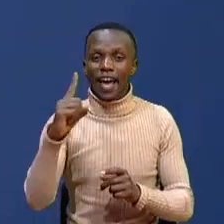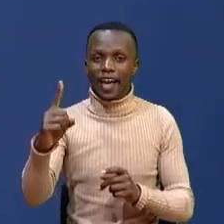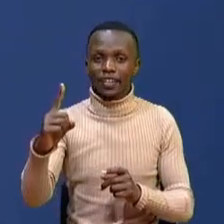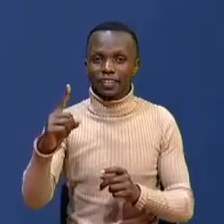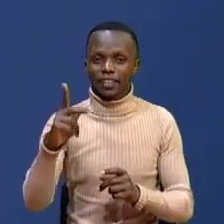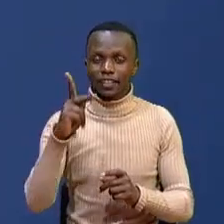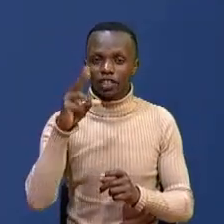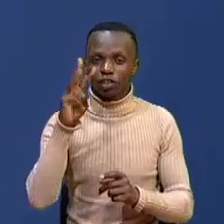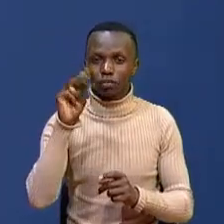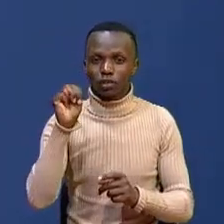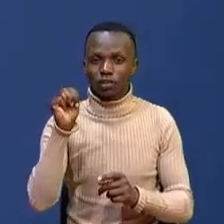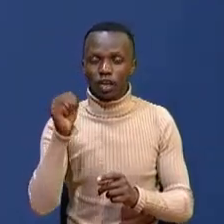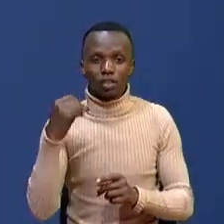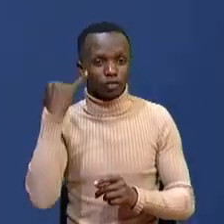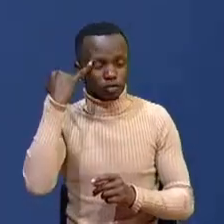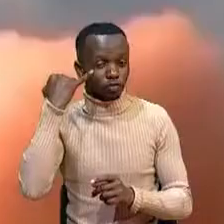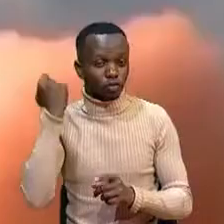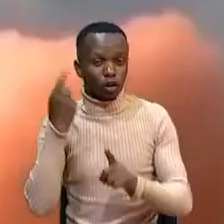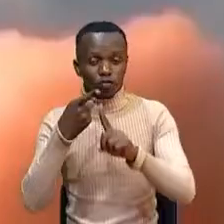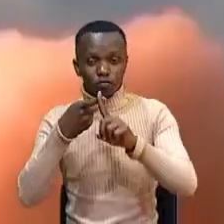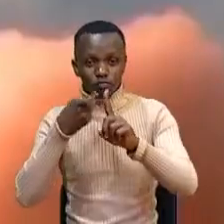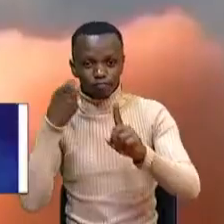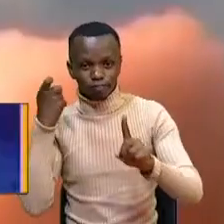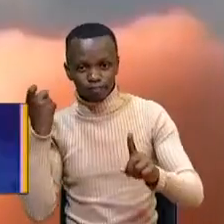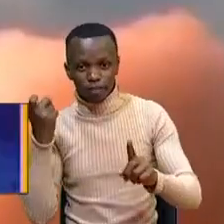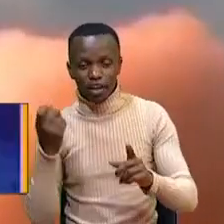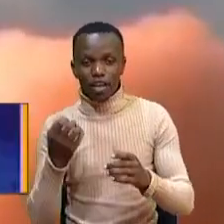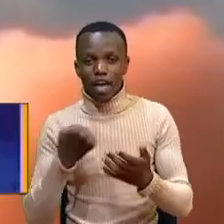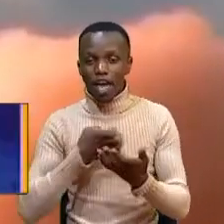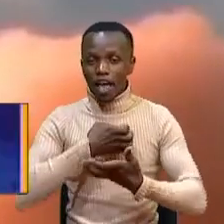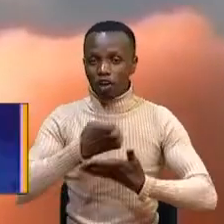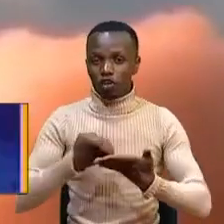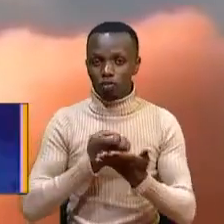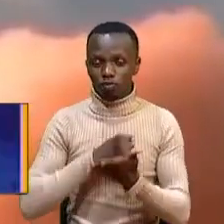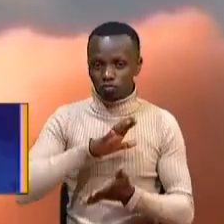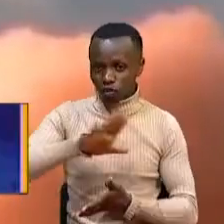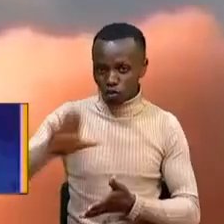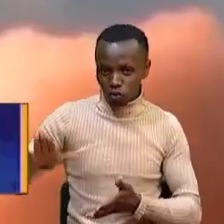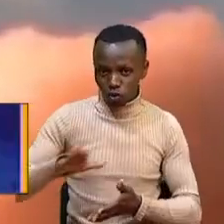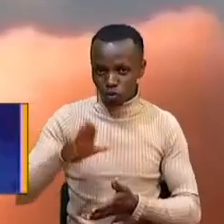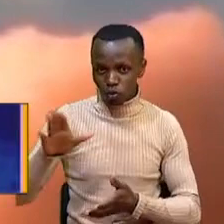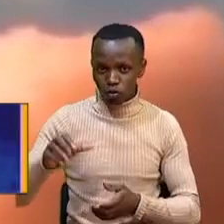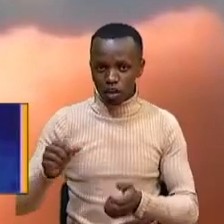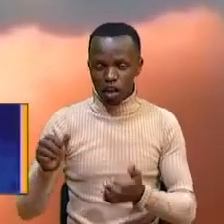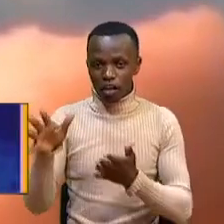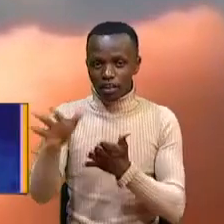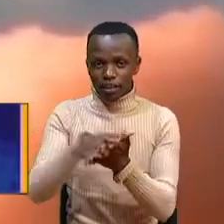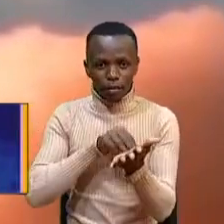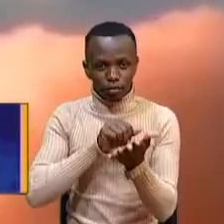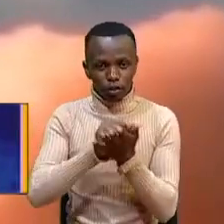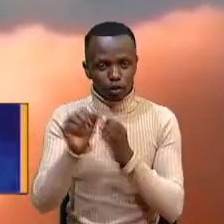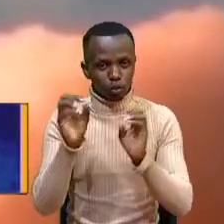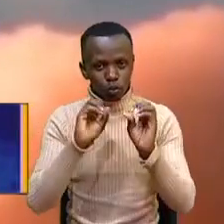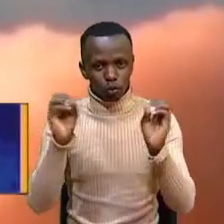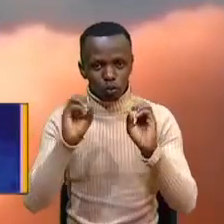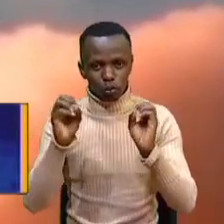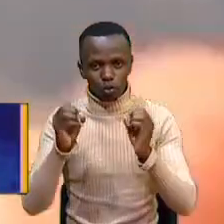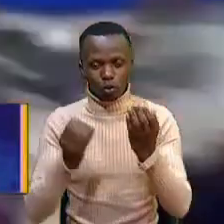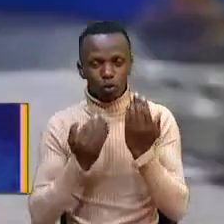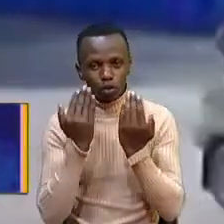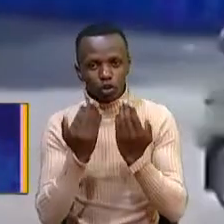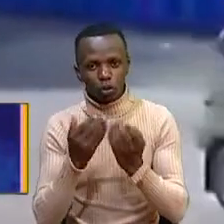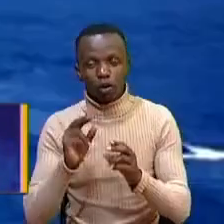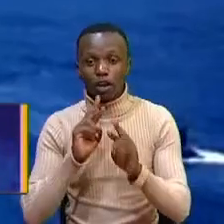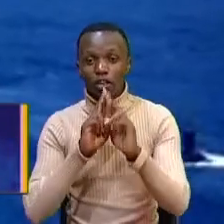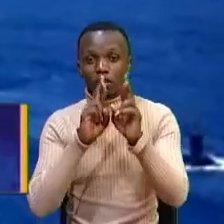to have fallen outside Japanese exclusive economic zone. No damage to aircraft or ship has been reported. Moreover,